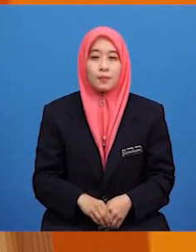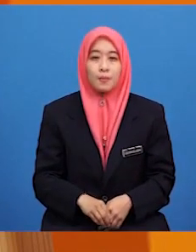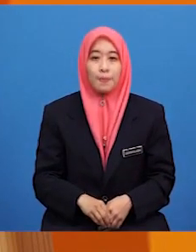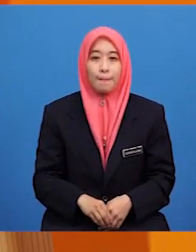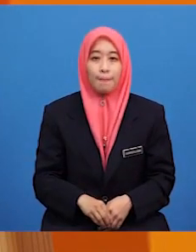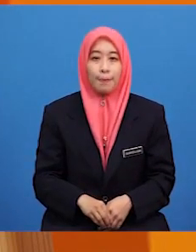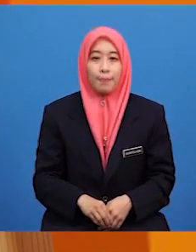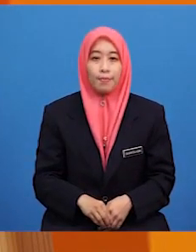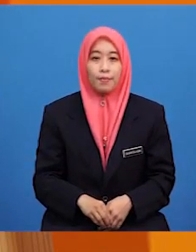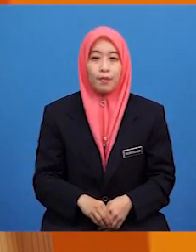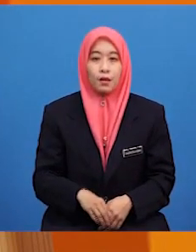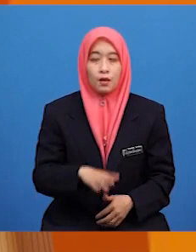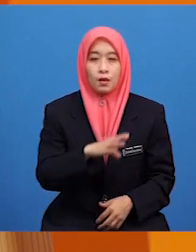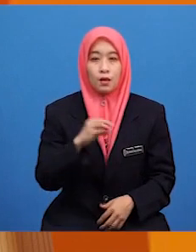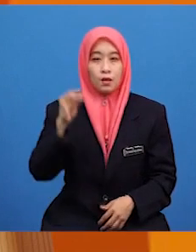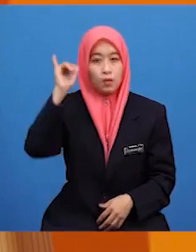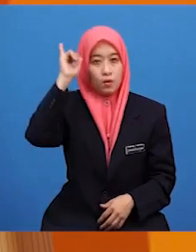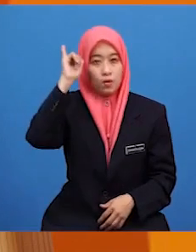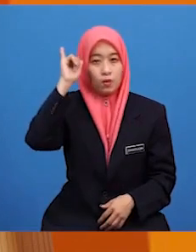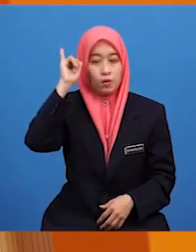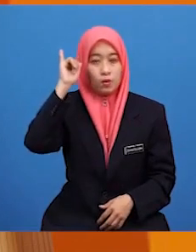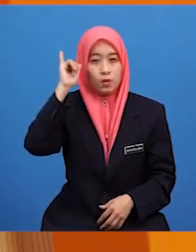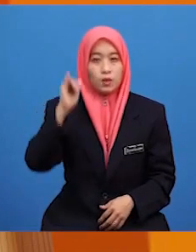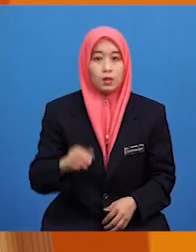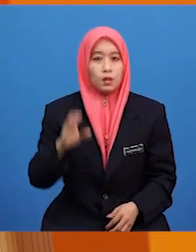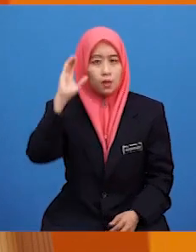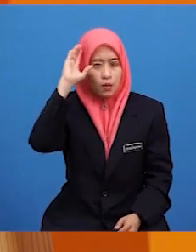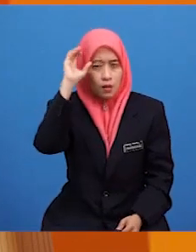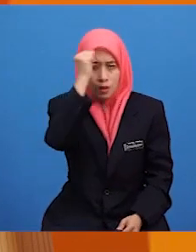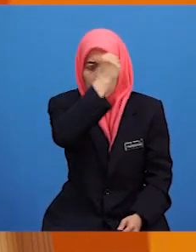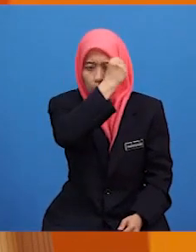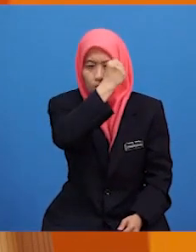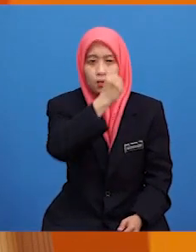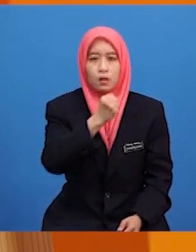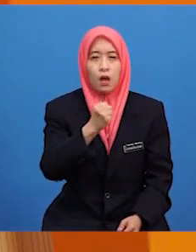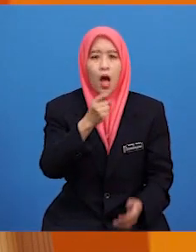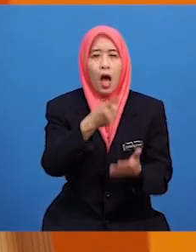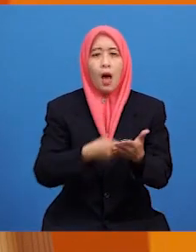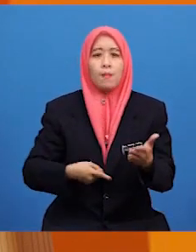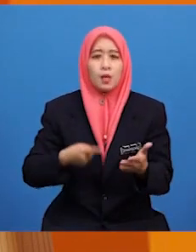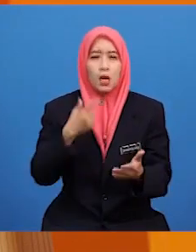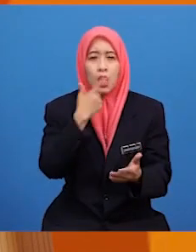organ. And Yolo, why don't you guess what song is this?